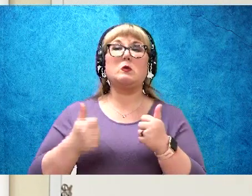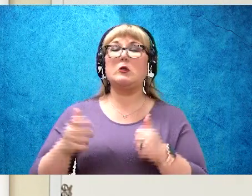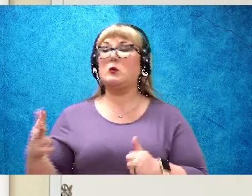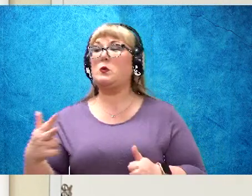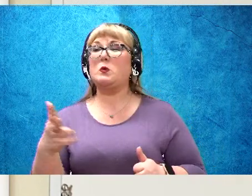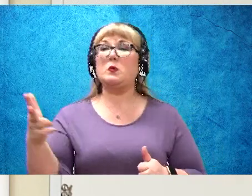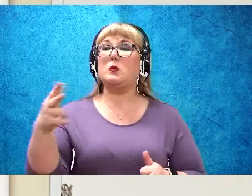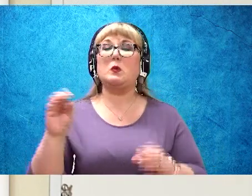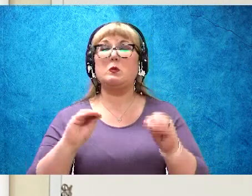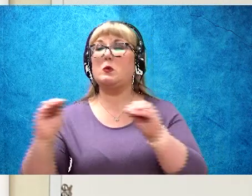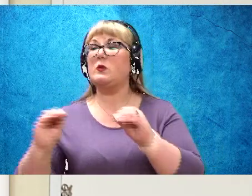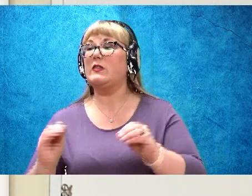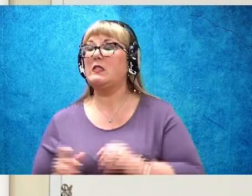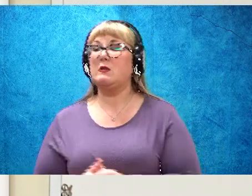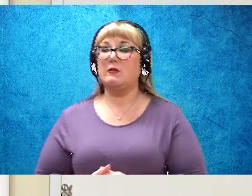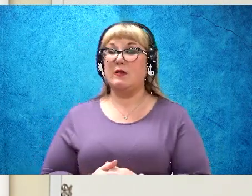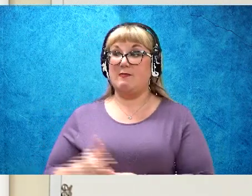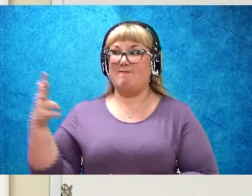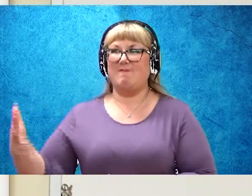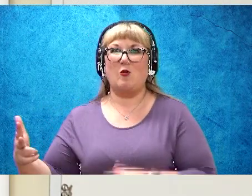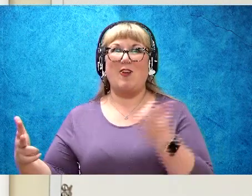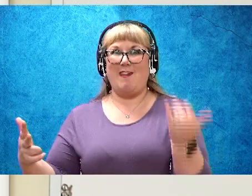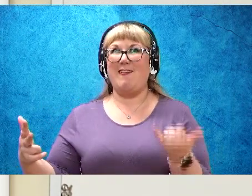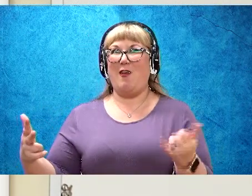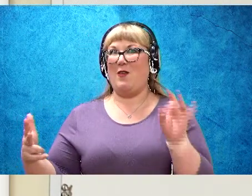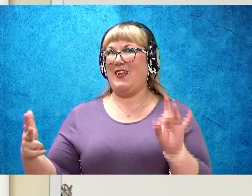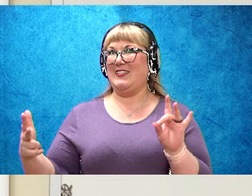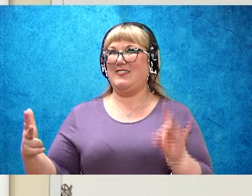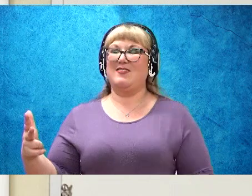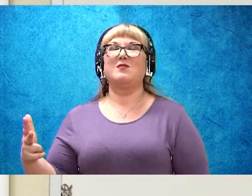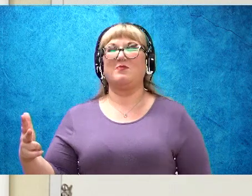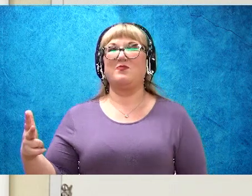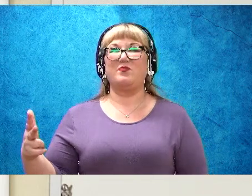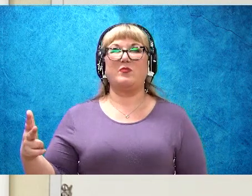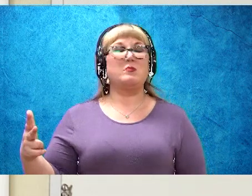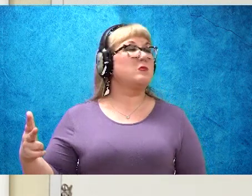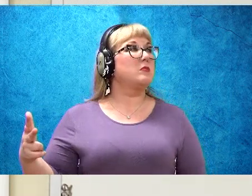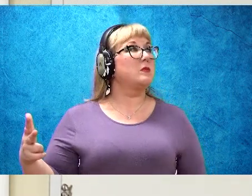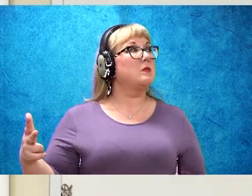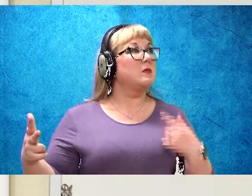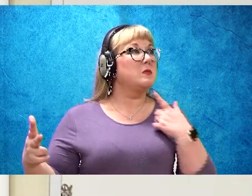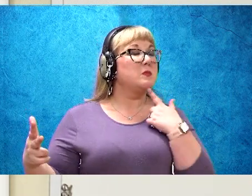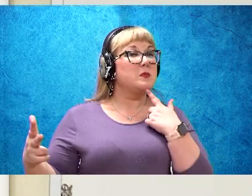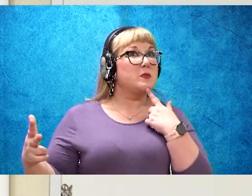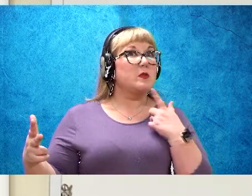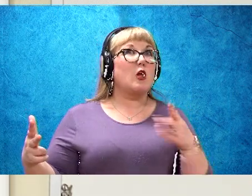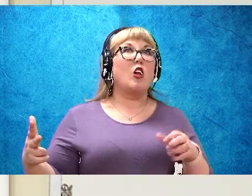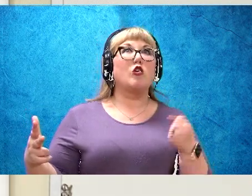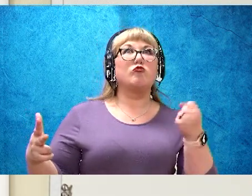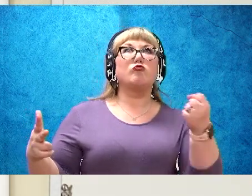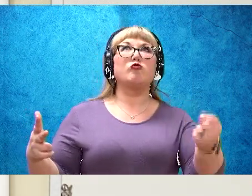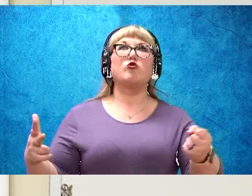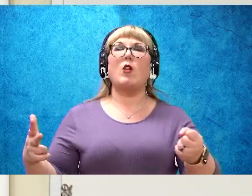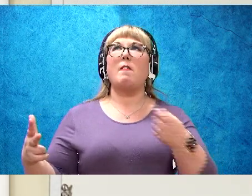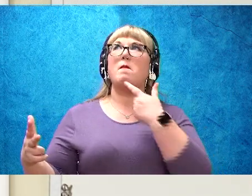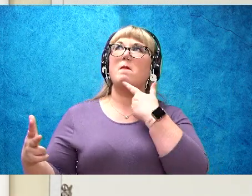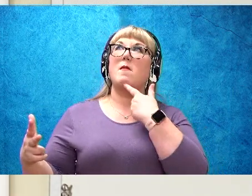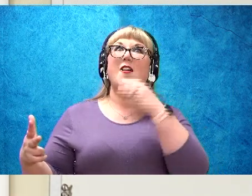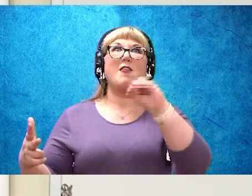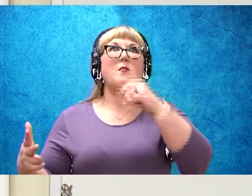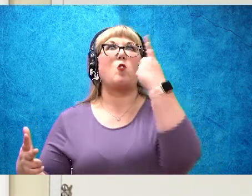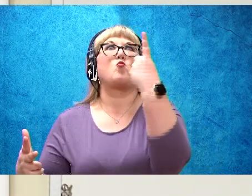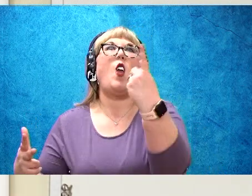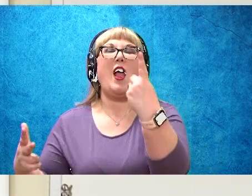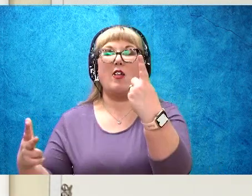parking spot we're going to put our car in. So we've started with 8. Let's drive to number 1.